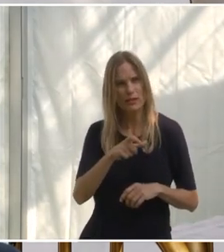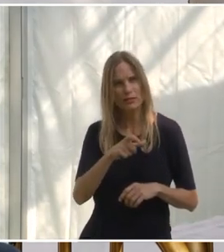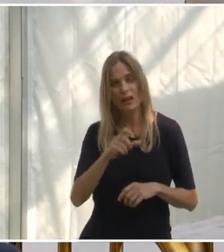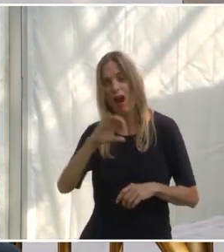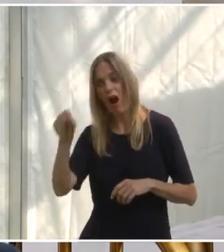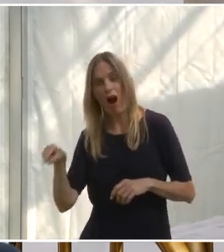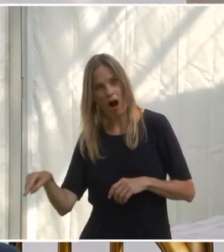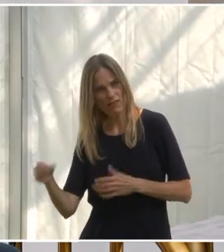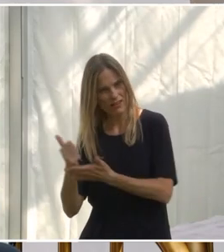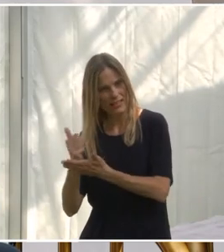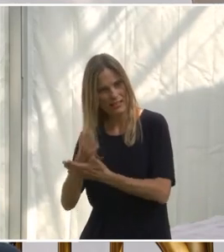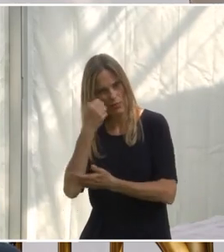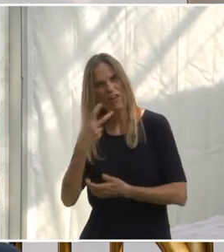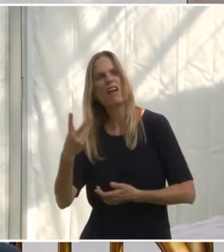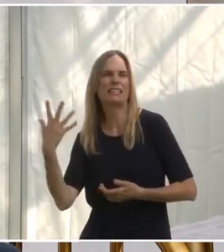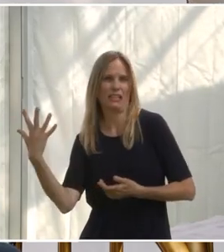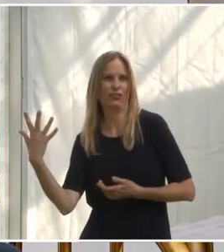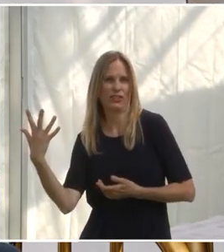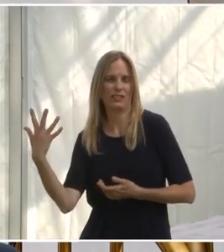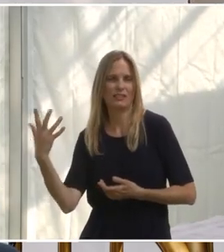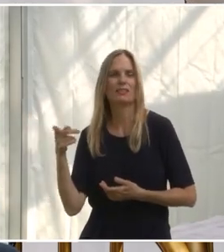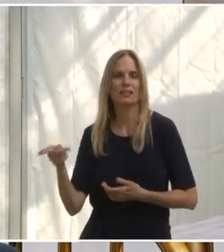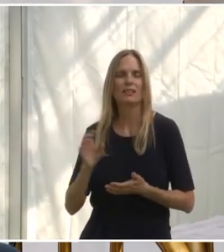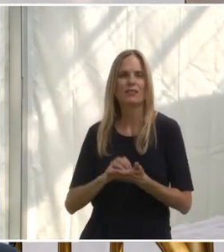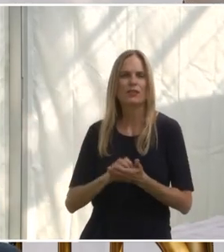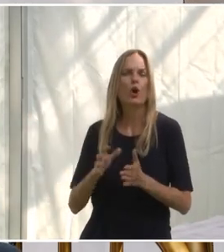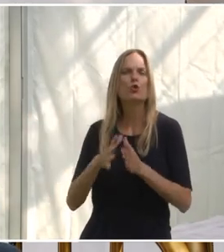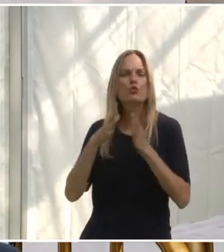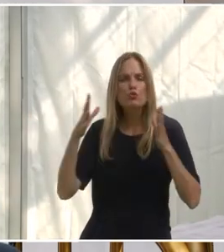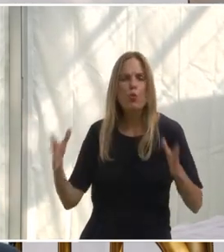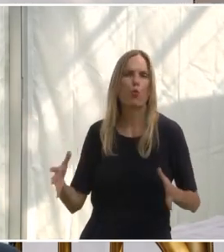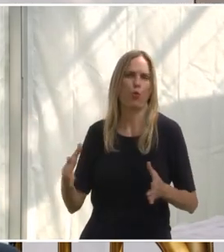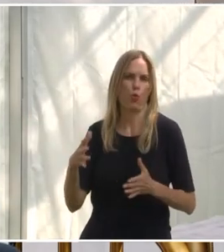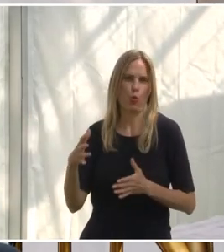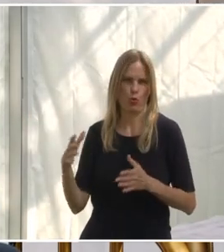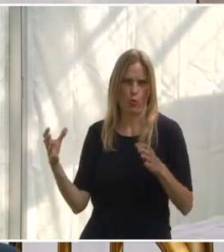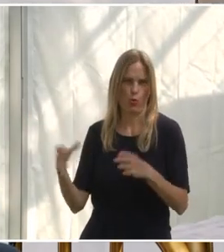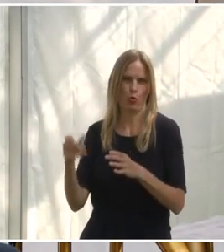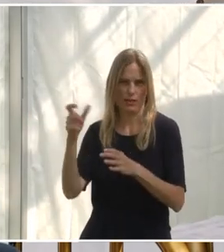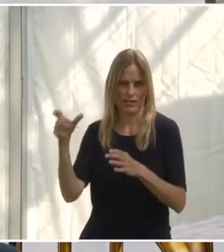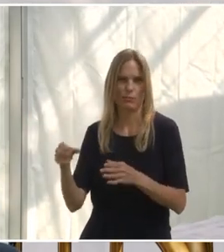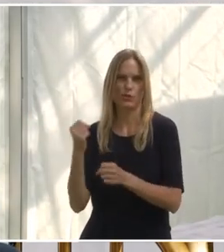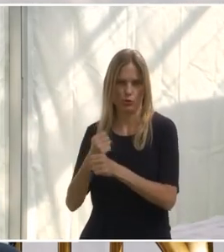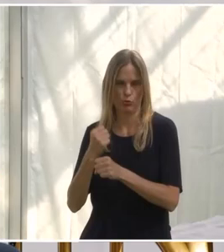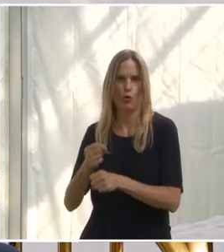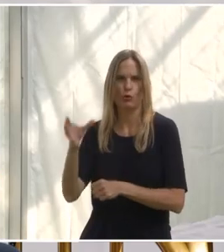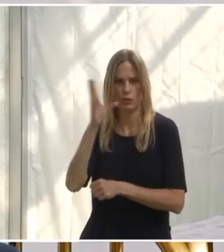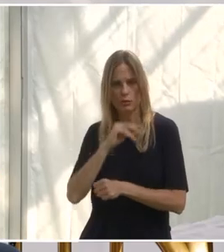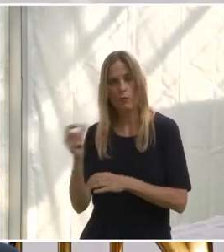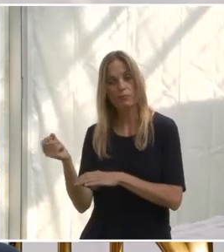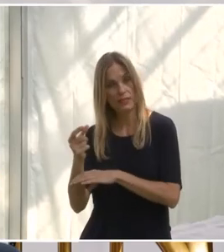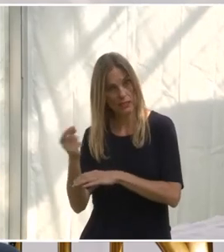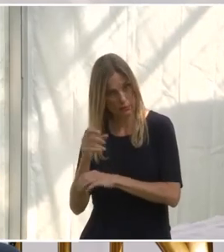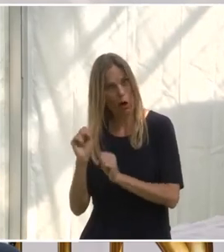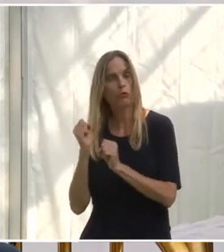is 25 or something like that. So there's a huge amount of people who are able to work. They can work digitally, they can